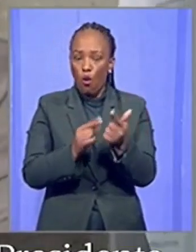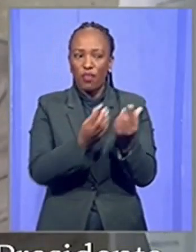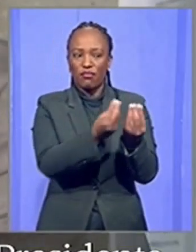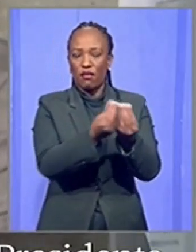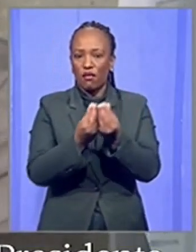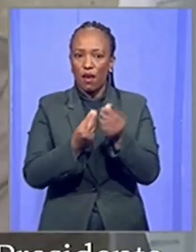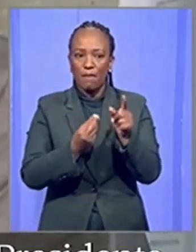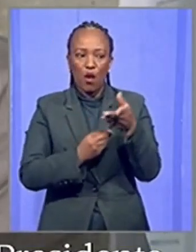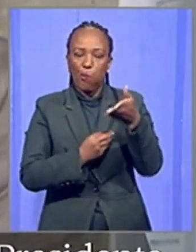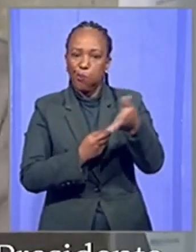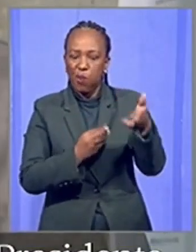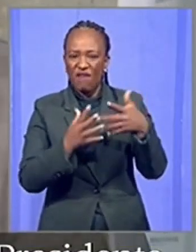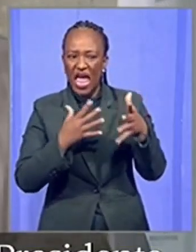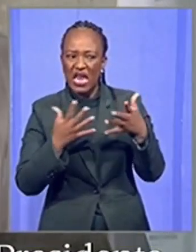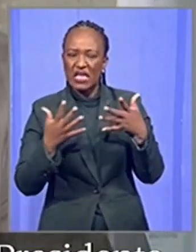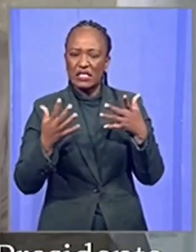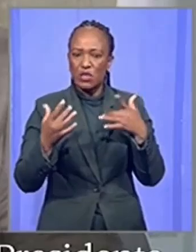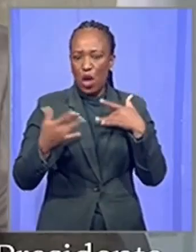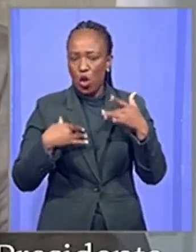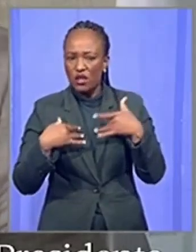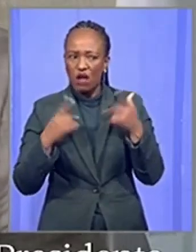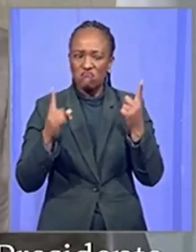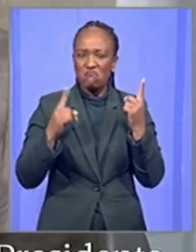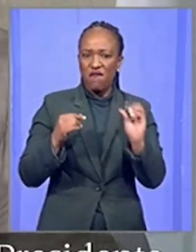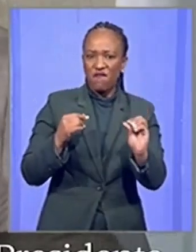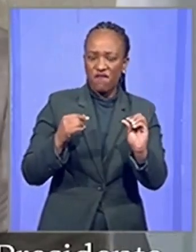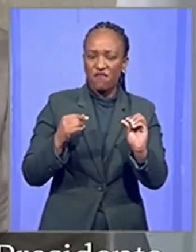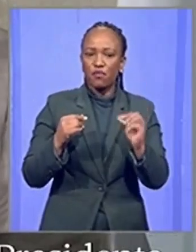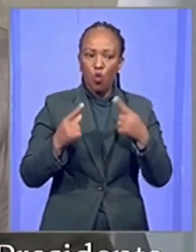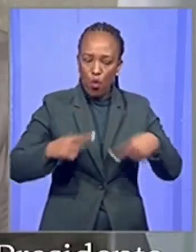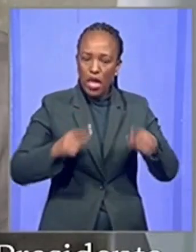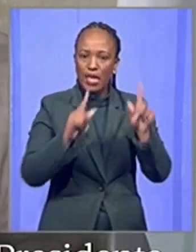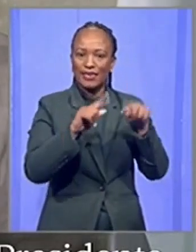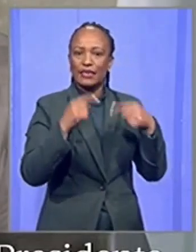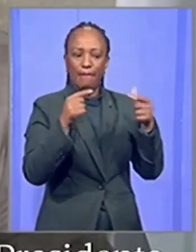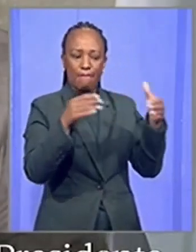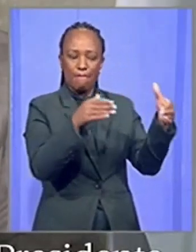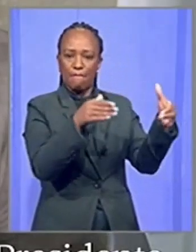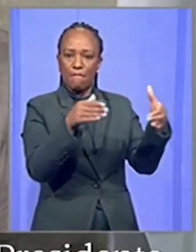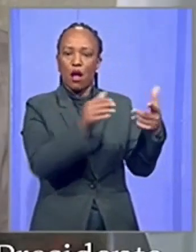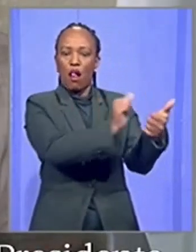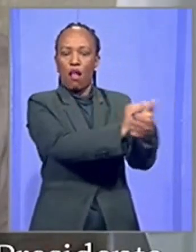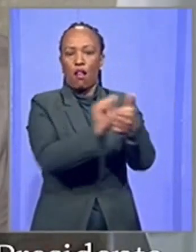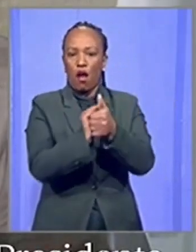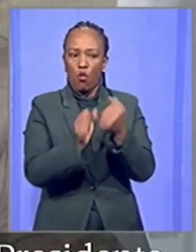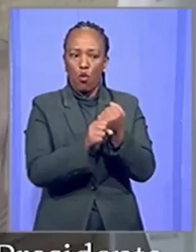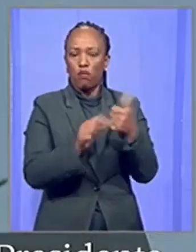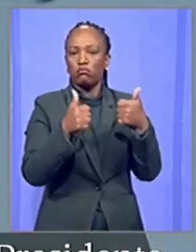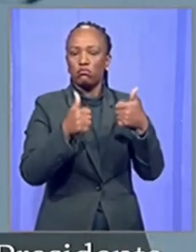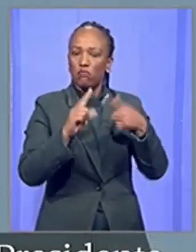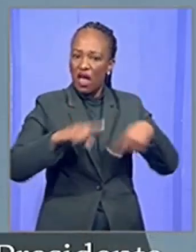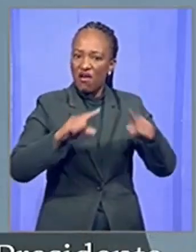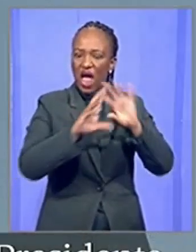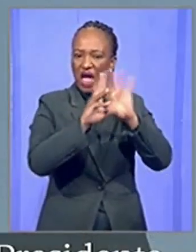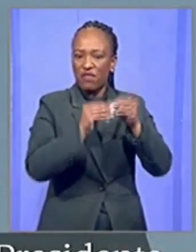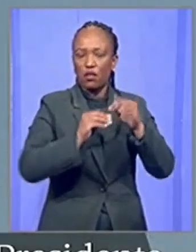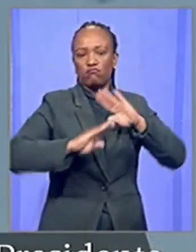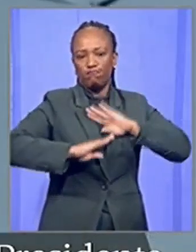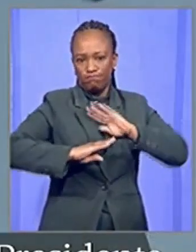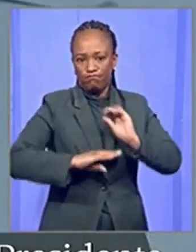there to threaten, if there are net joints. We're working on the same, very much satisfied, everything in order. The